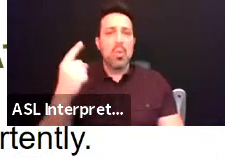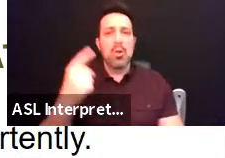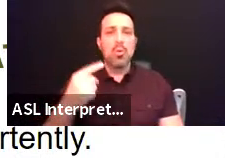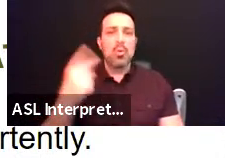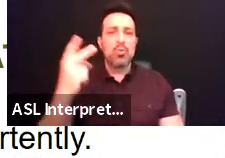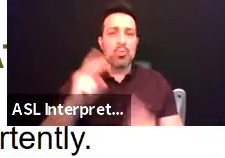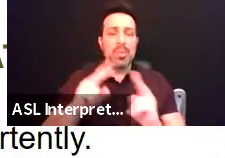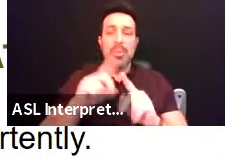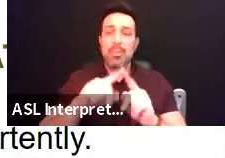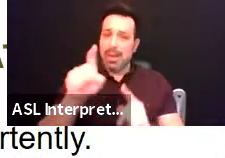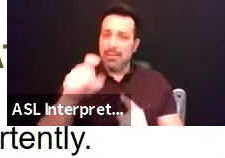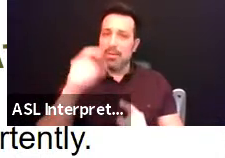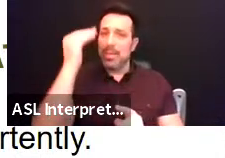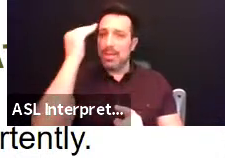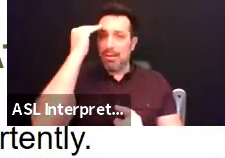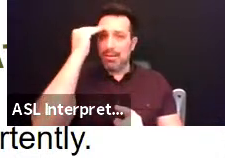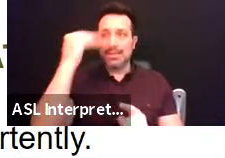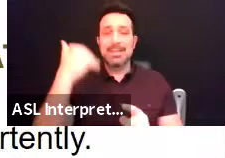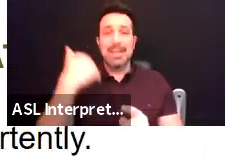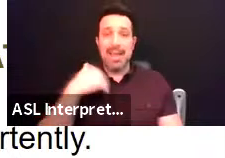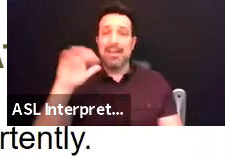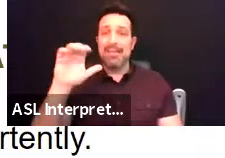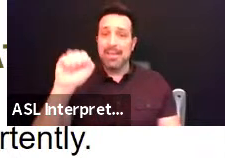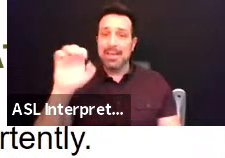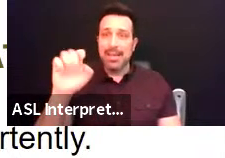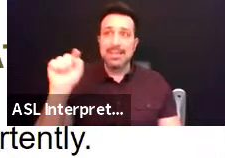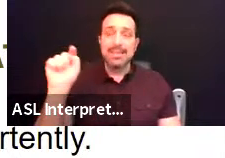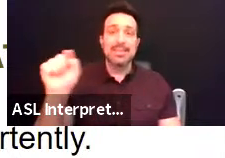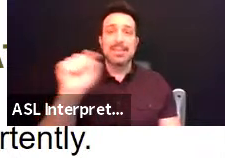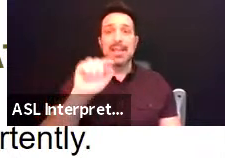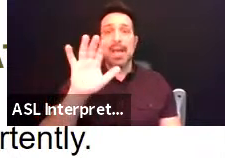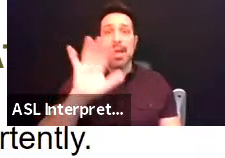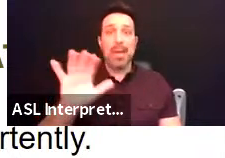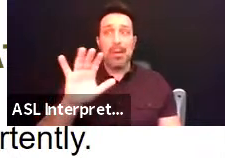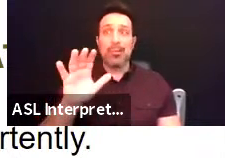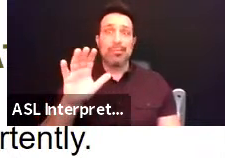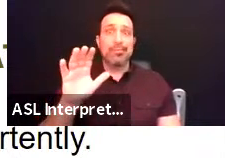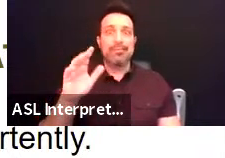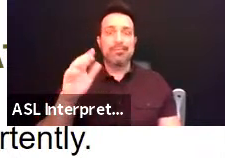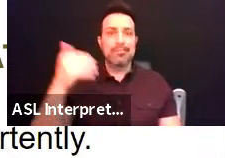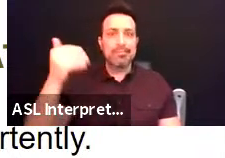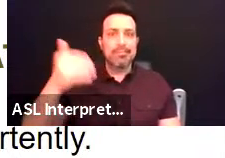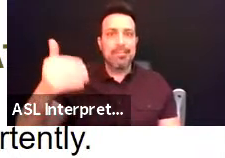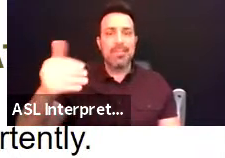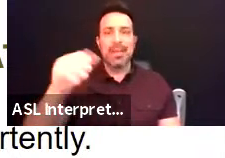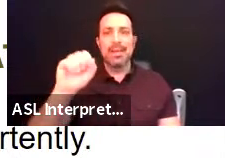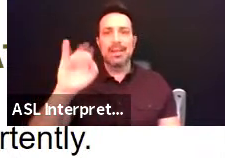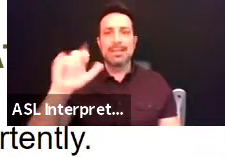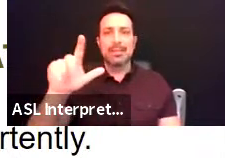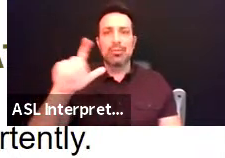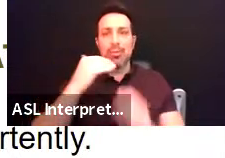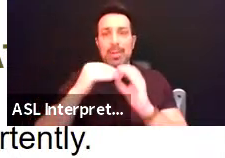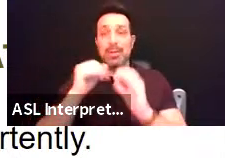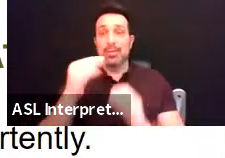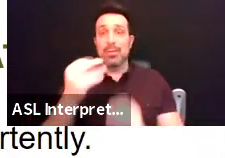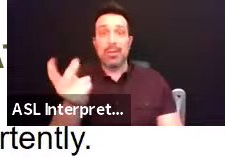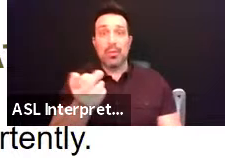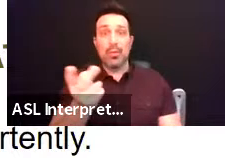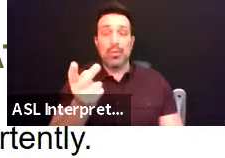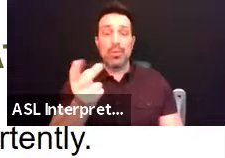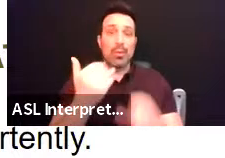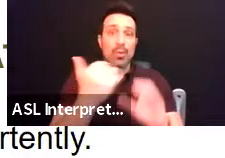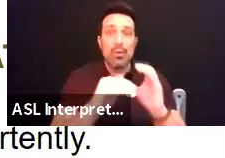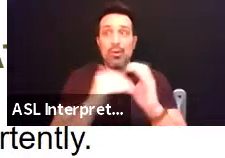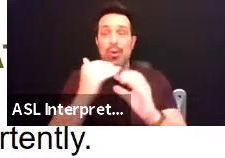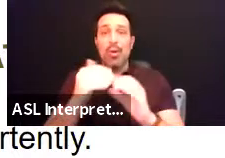be cognizant that there are cases about serial emails. So if two of you write each other and then